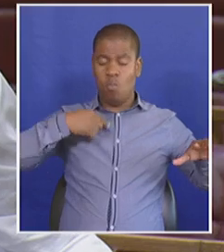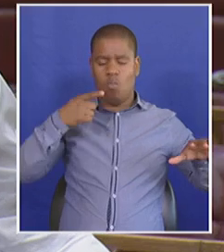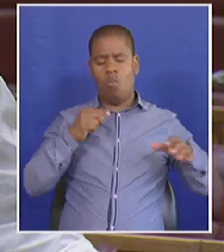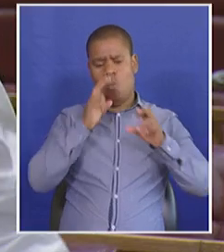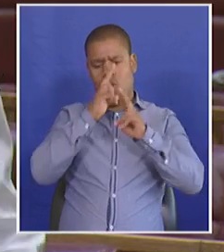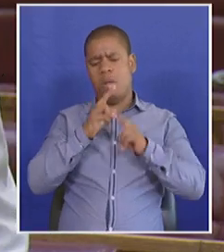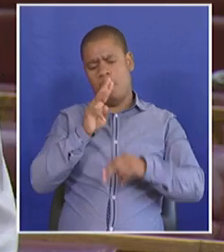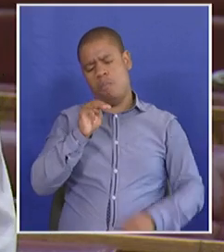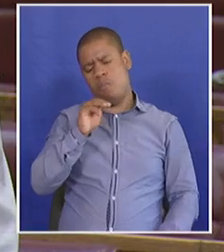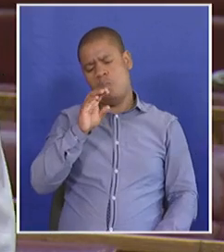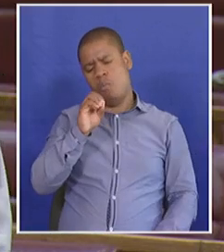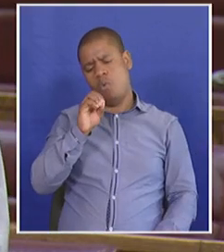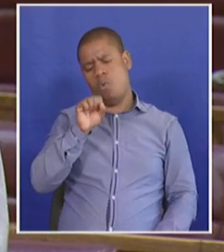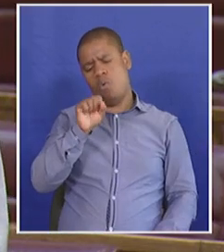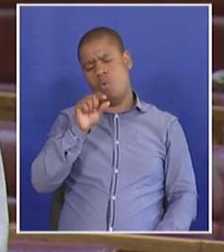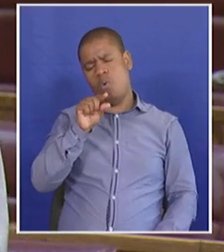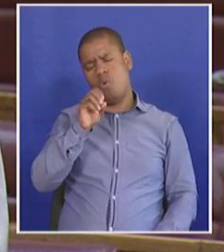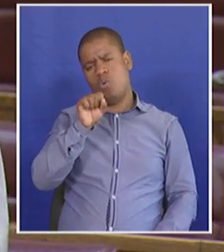Mokhosi is saying is clearly